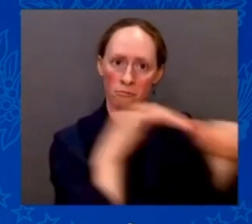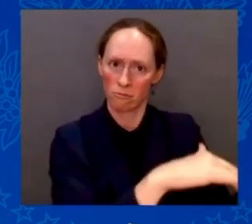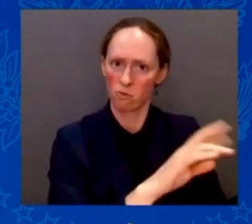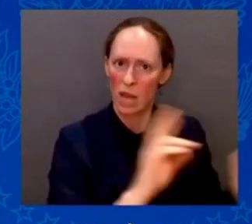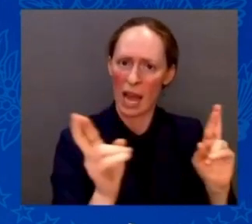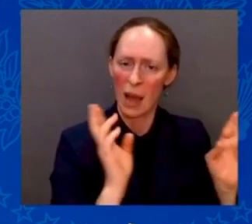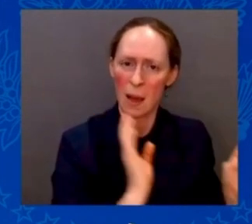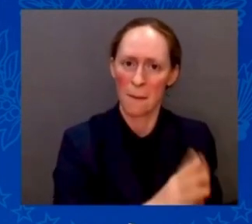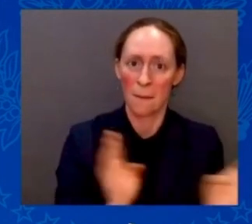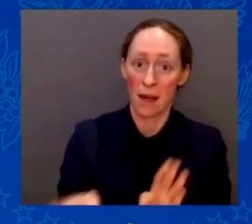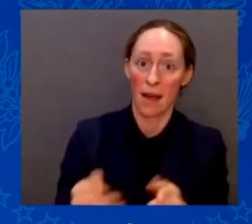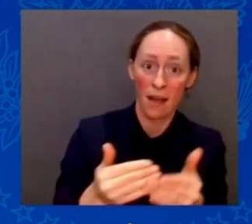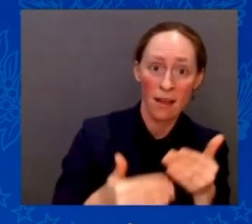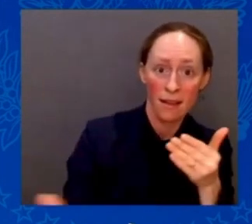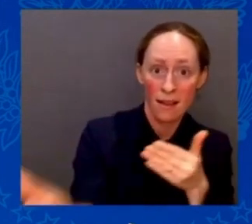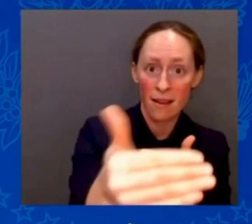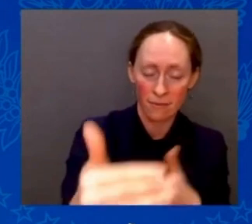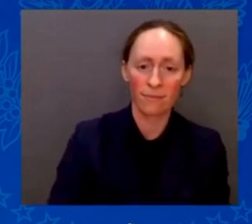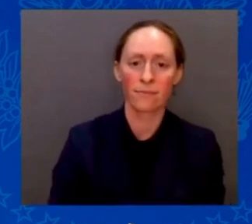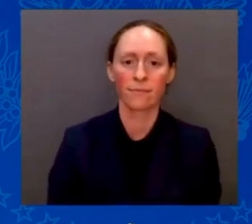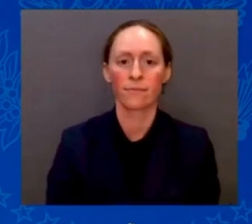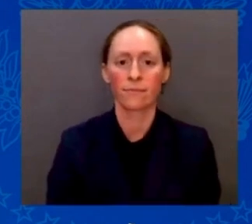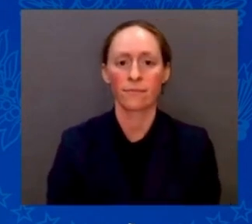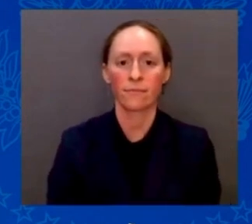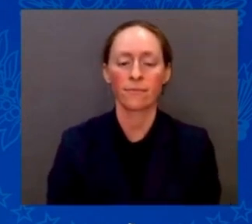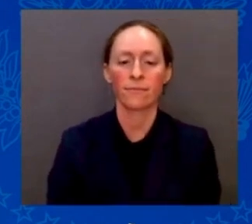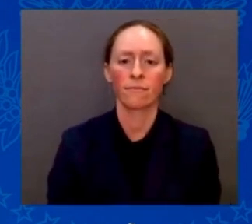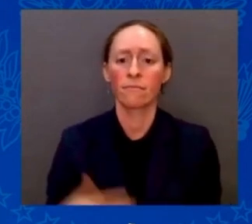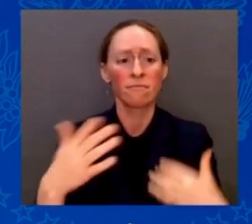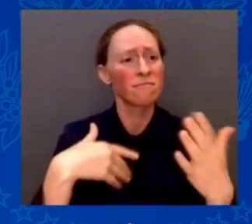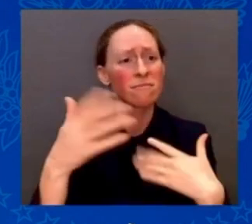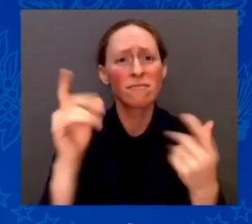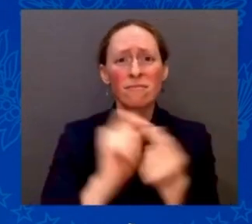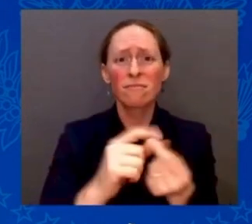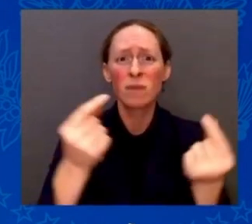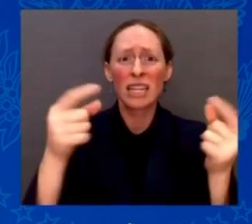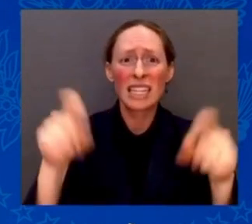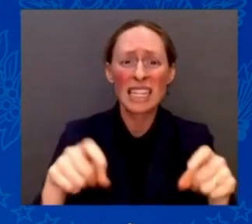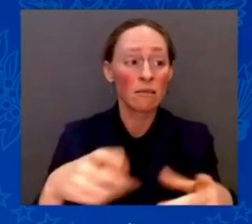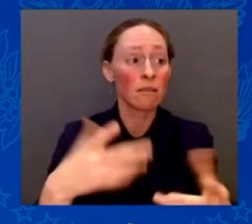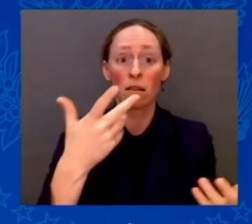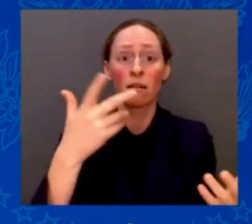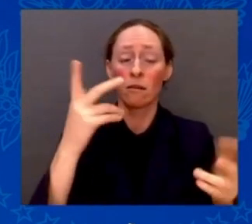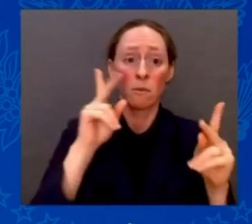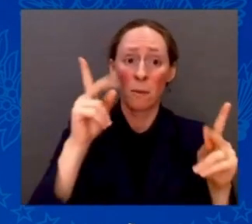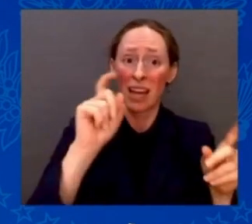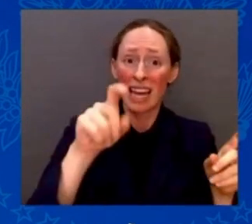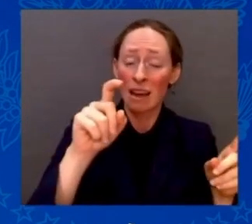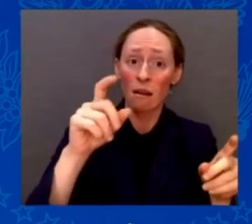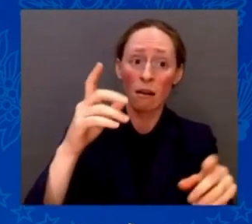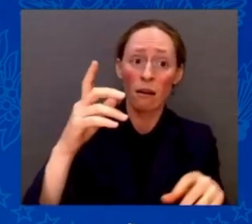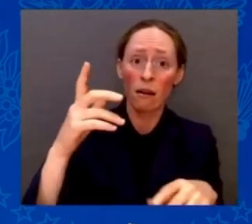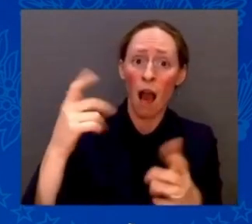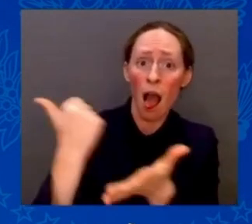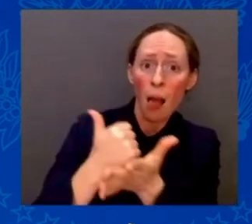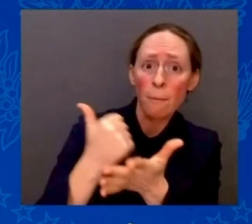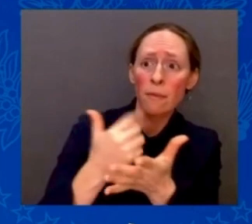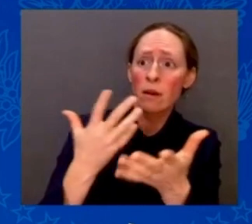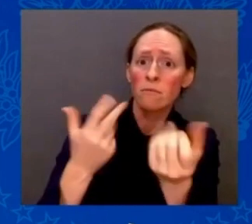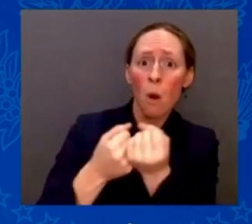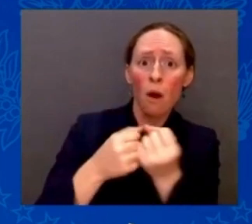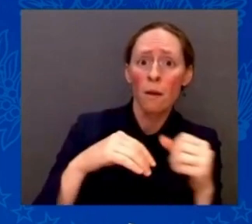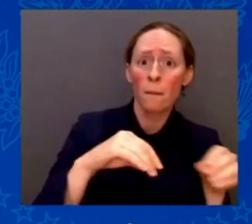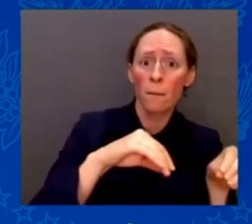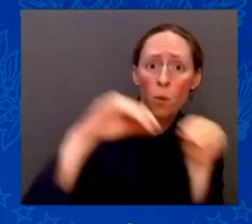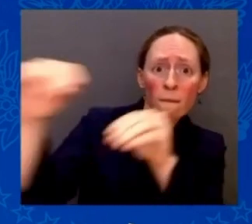safety and out of a danger zone, and to help the governor and his team to the greatest degree possible